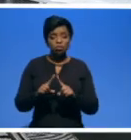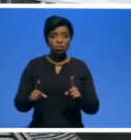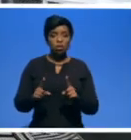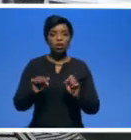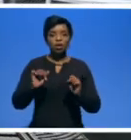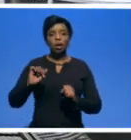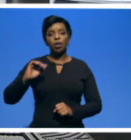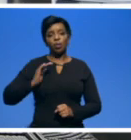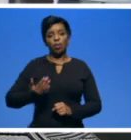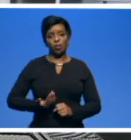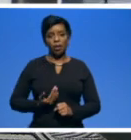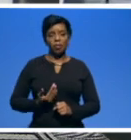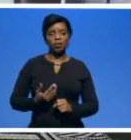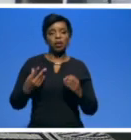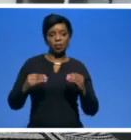But